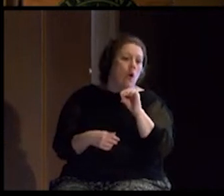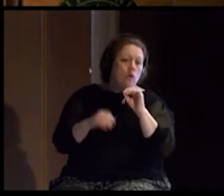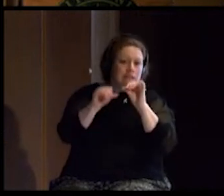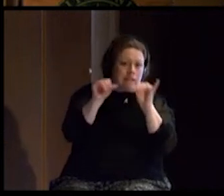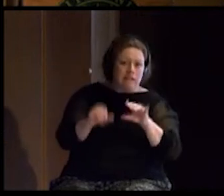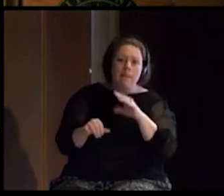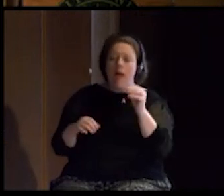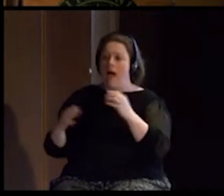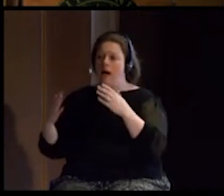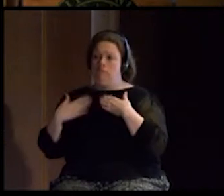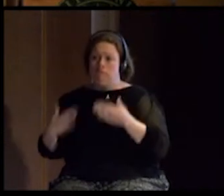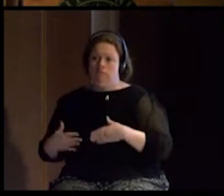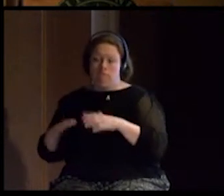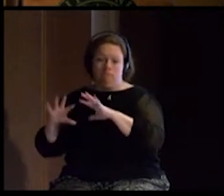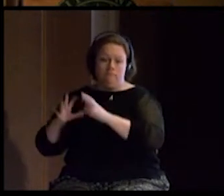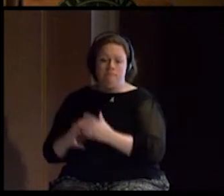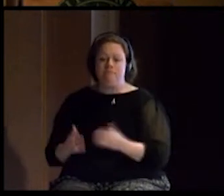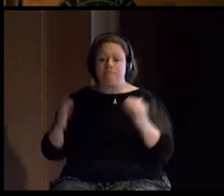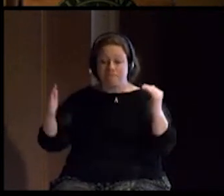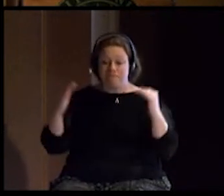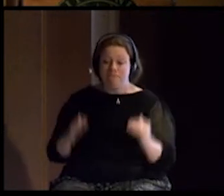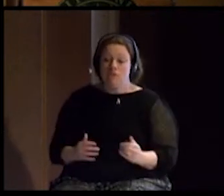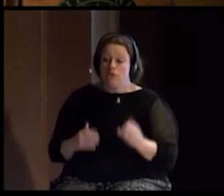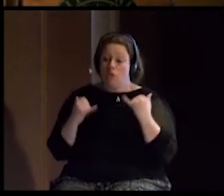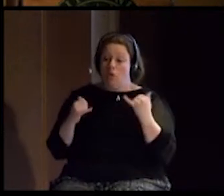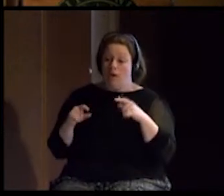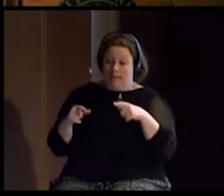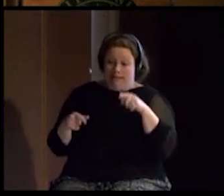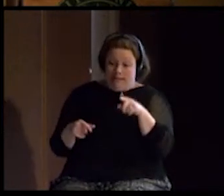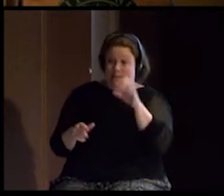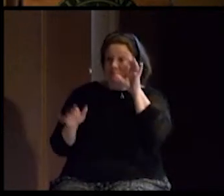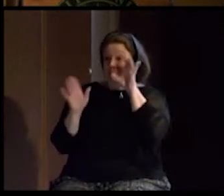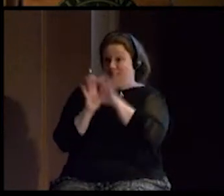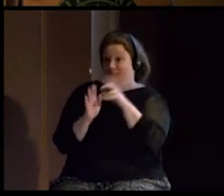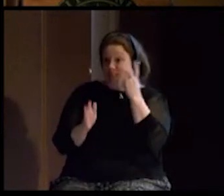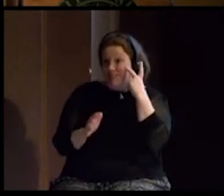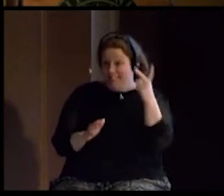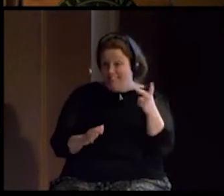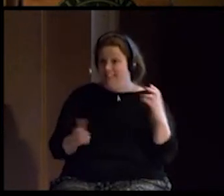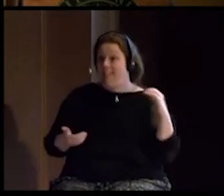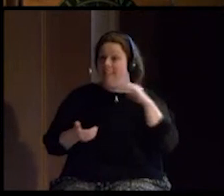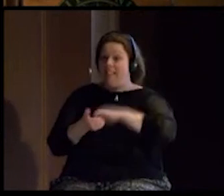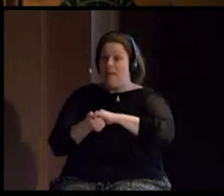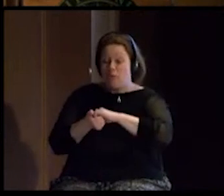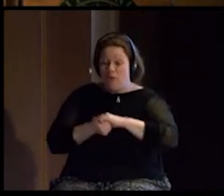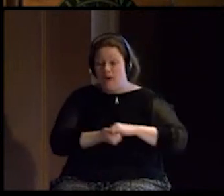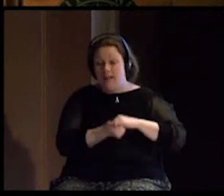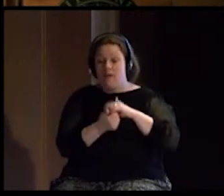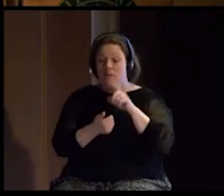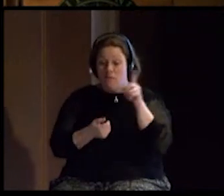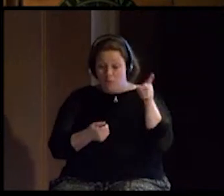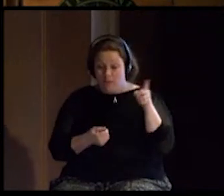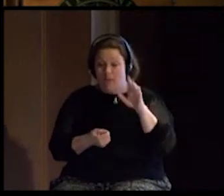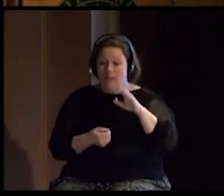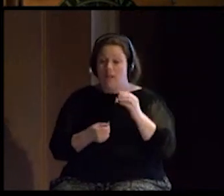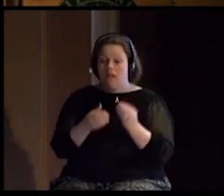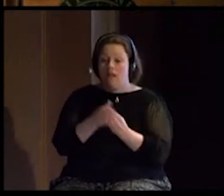This work, we're also collaborating here with the Guam Restoration of Watersheds, or GROW